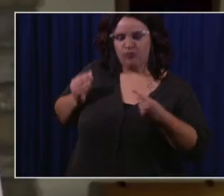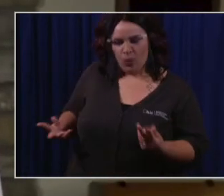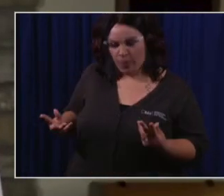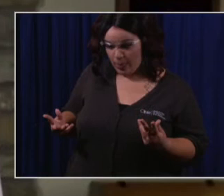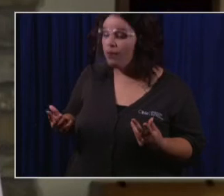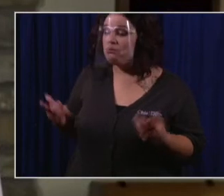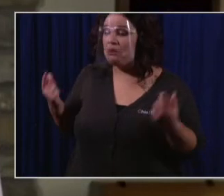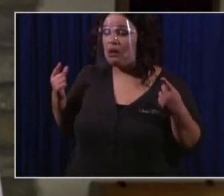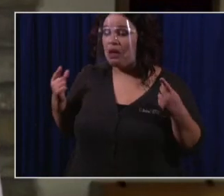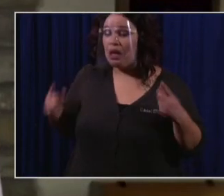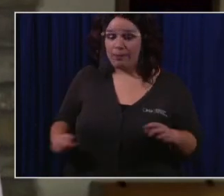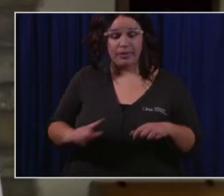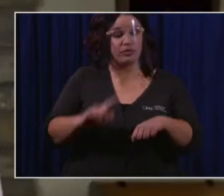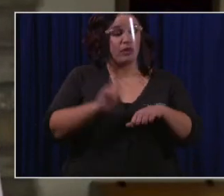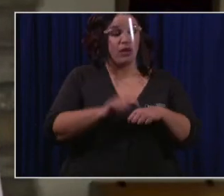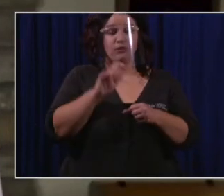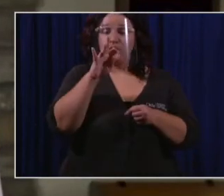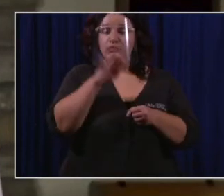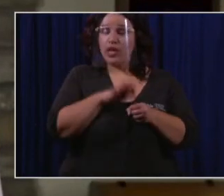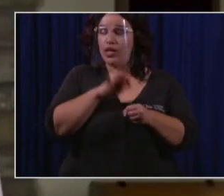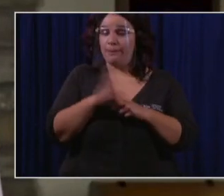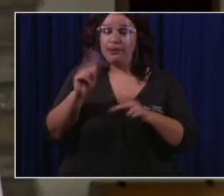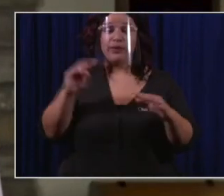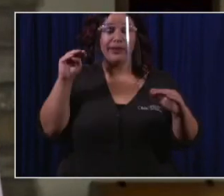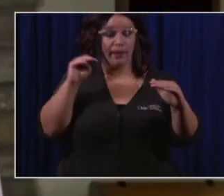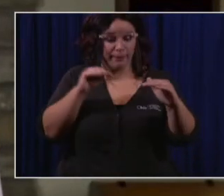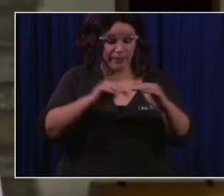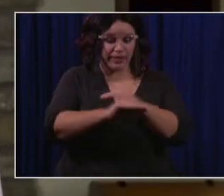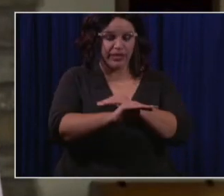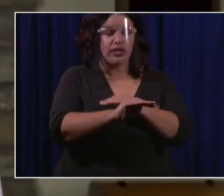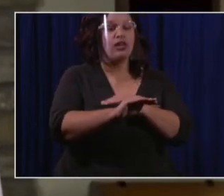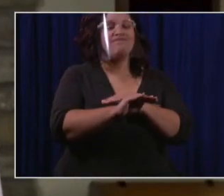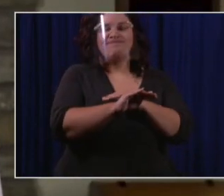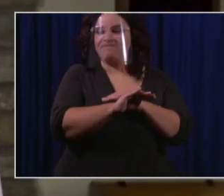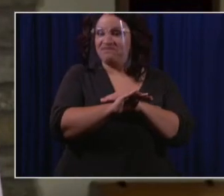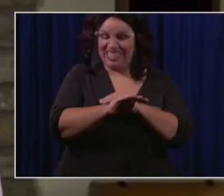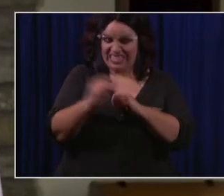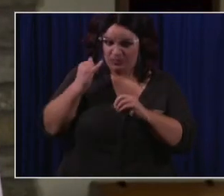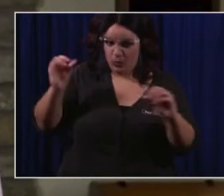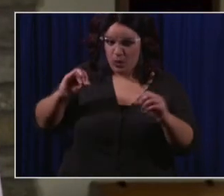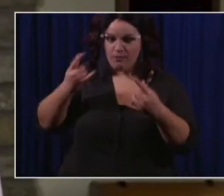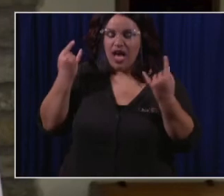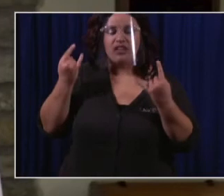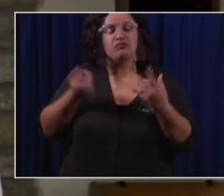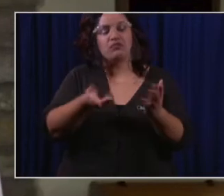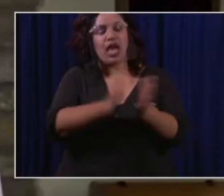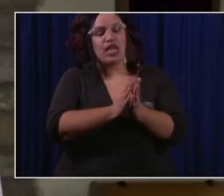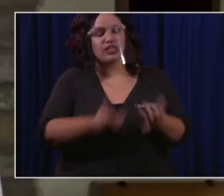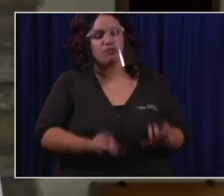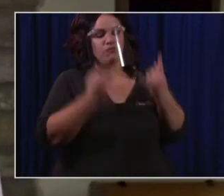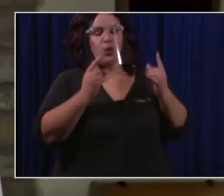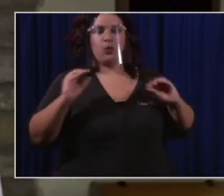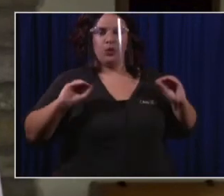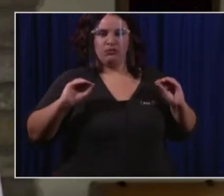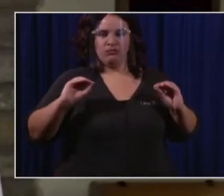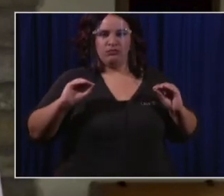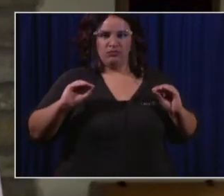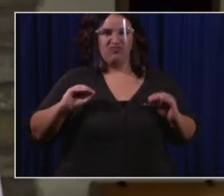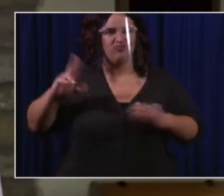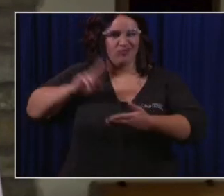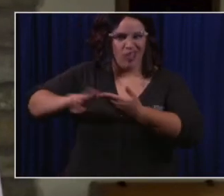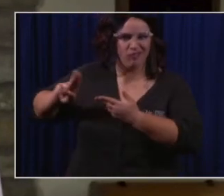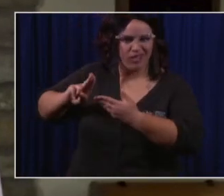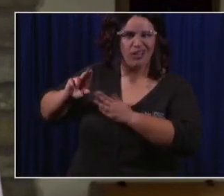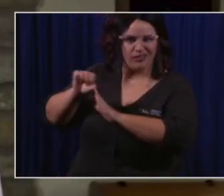polling places. It was a directive from Secretary Frank LaRose. Now there's a surge and people are early